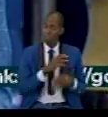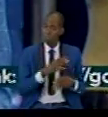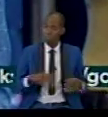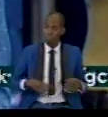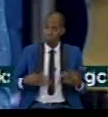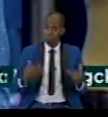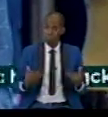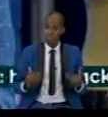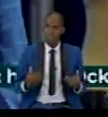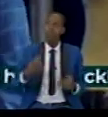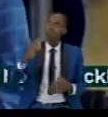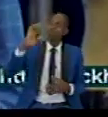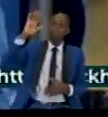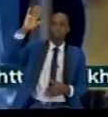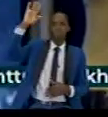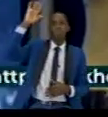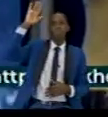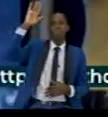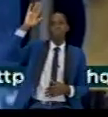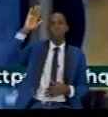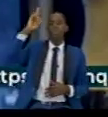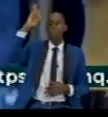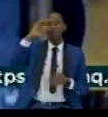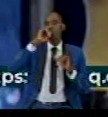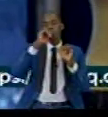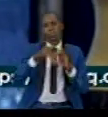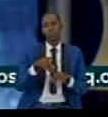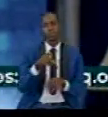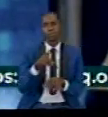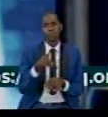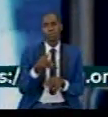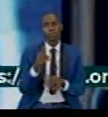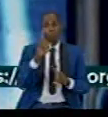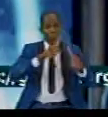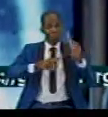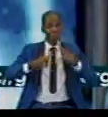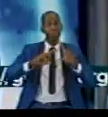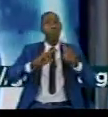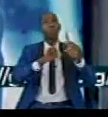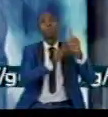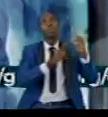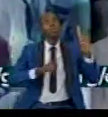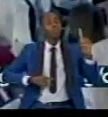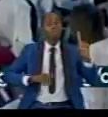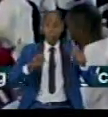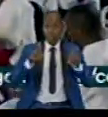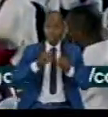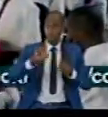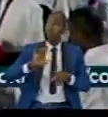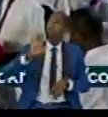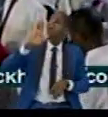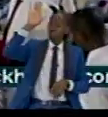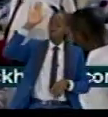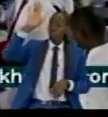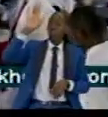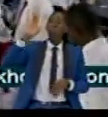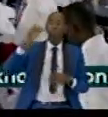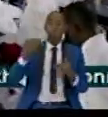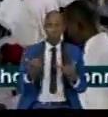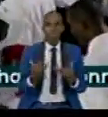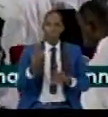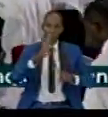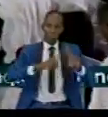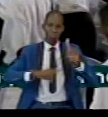there God bless you there say Lord I come tonight raise up your hands and say Lord